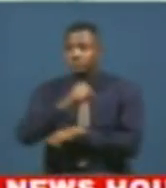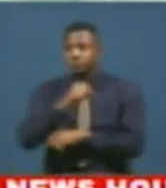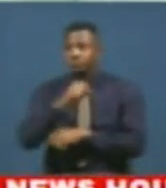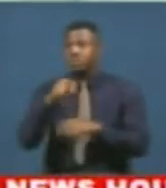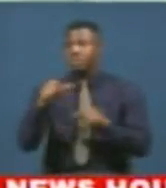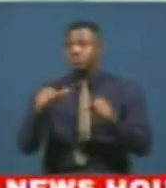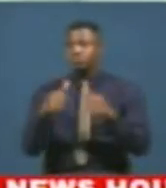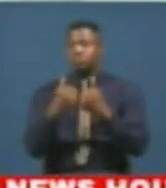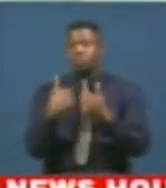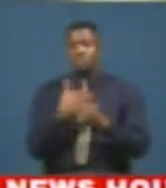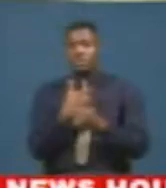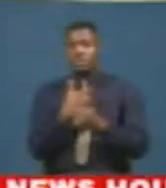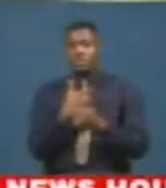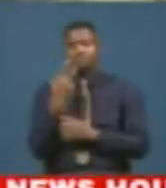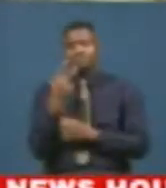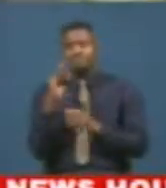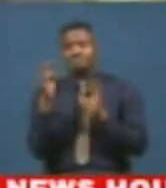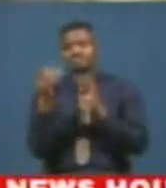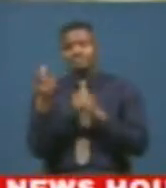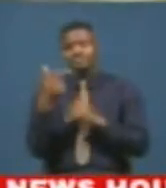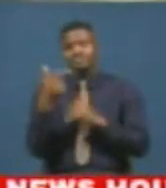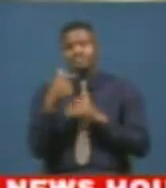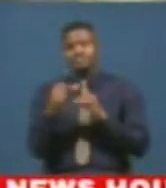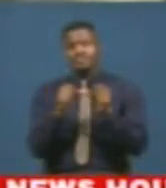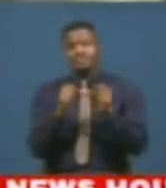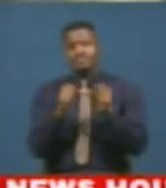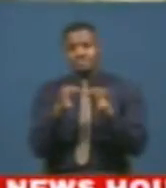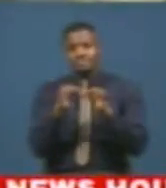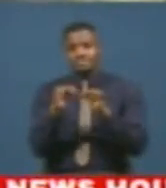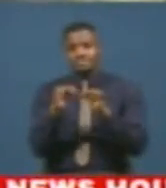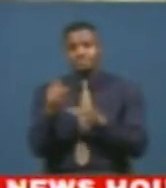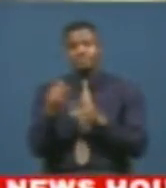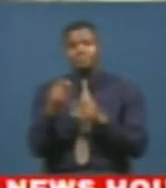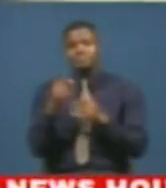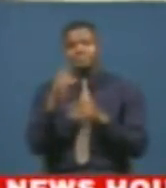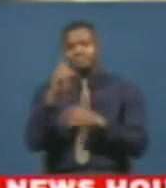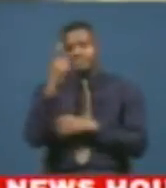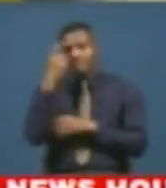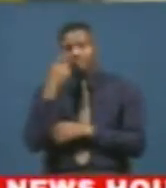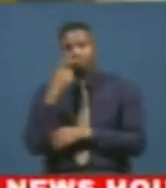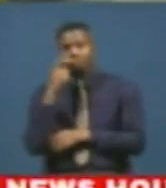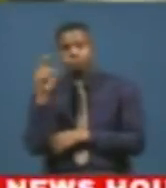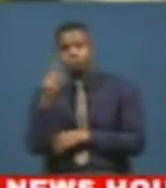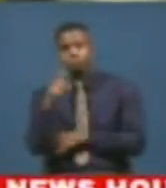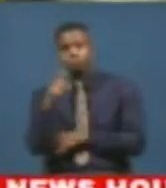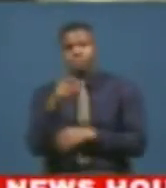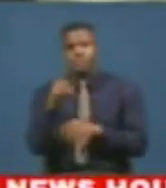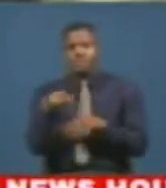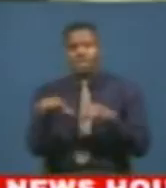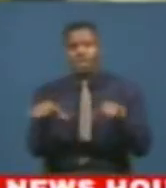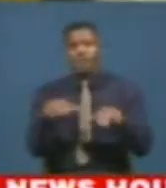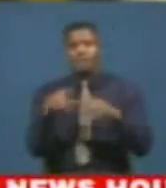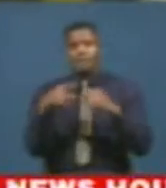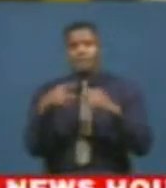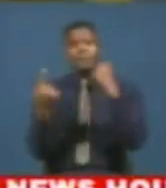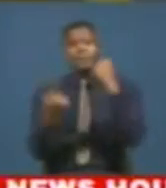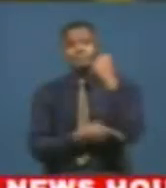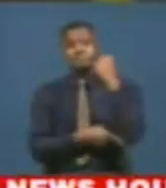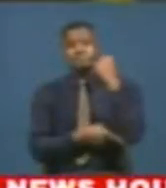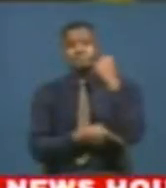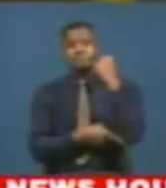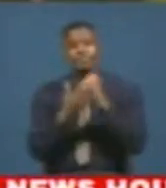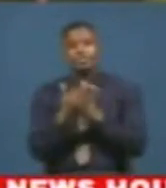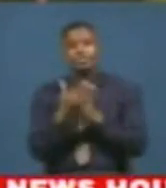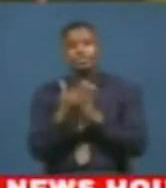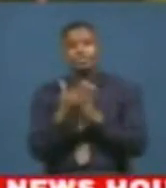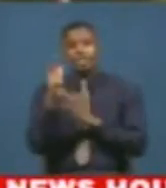we are in now. He further explained that defiance of the president's directives is an act punishable by law.